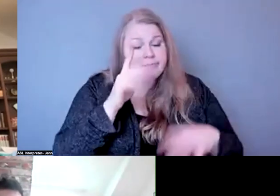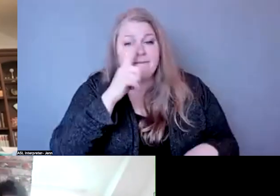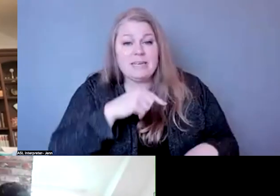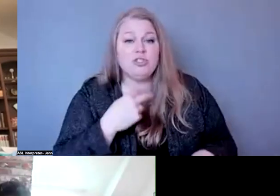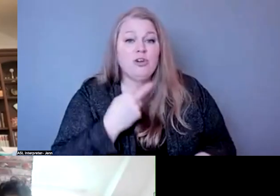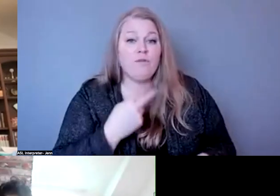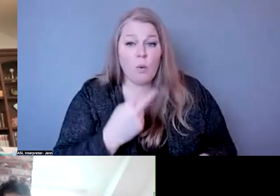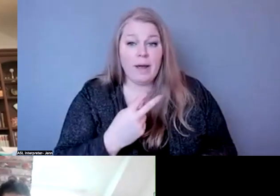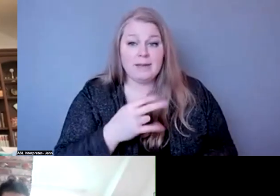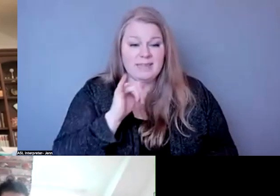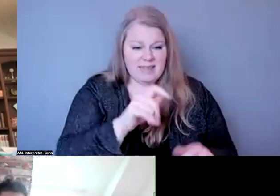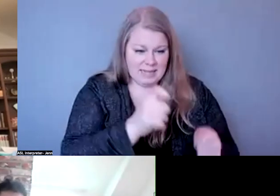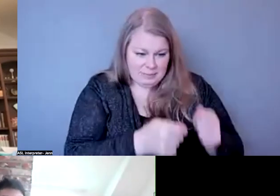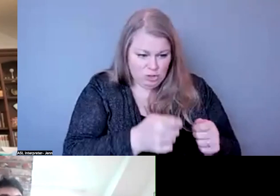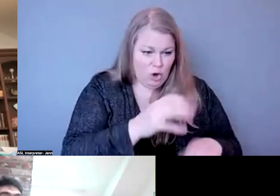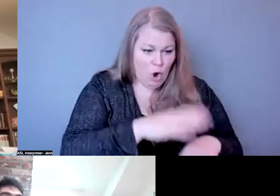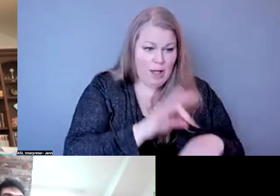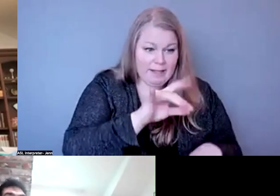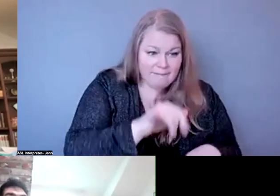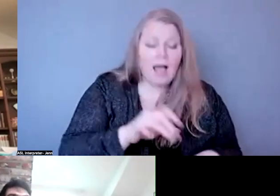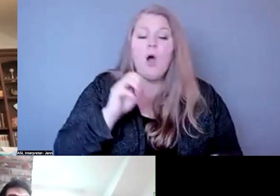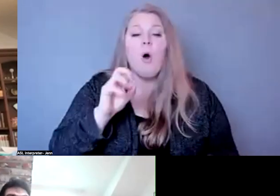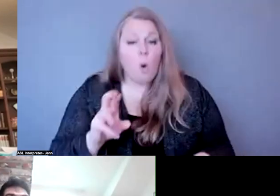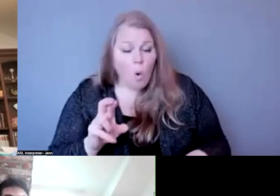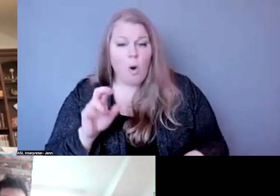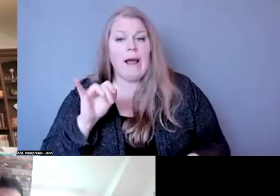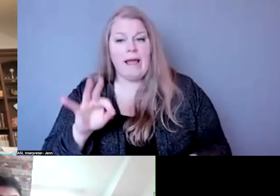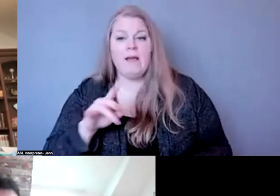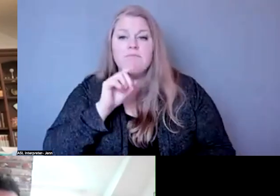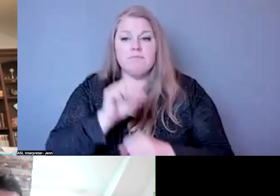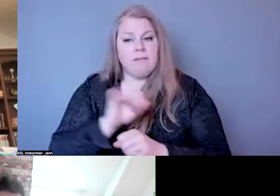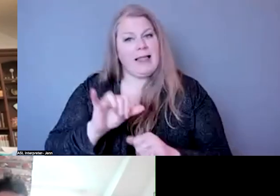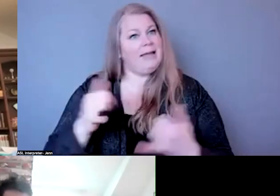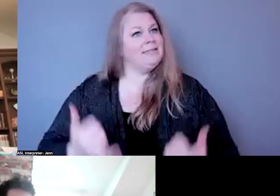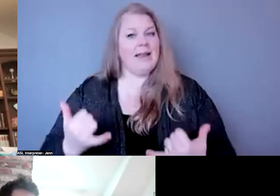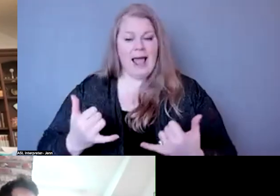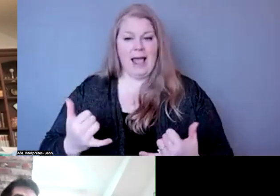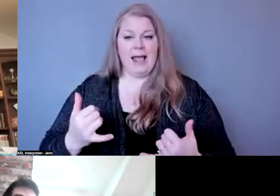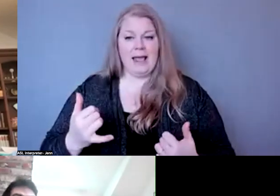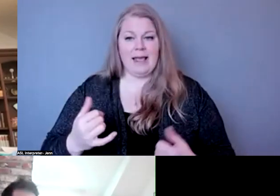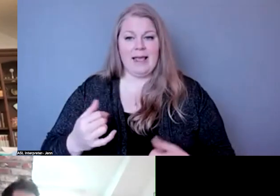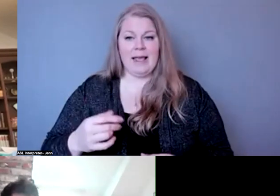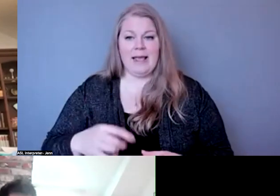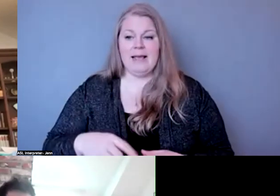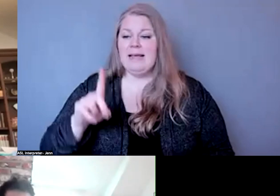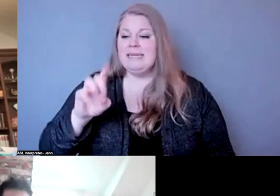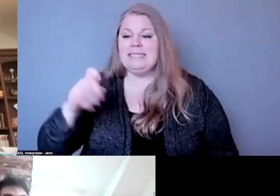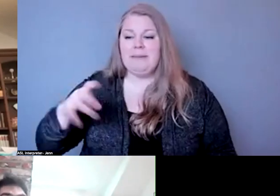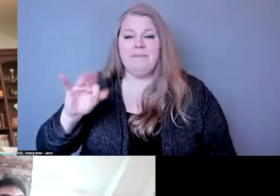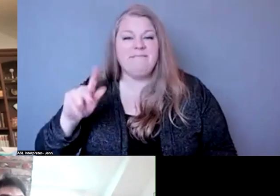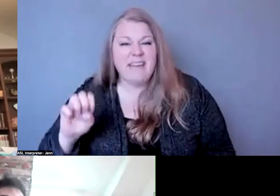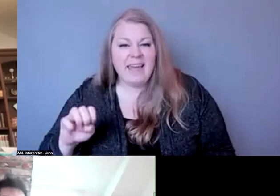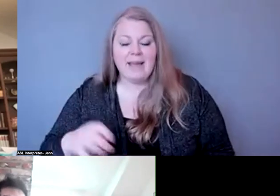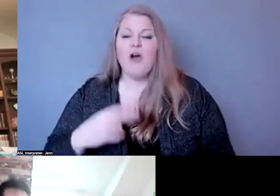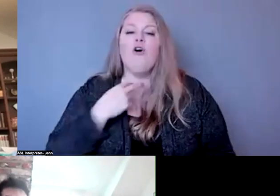that has been synthesized on the fly, or whether it is, as we're seeing today, things like deepfakes and voice cloning